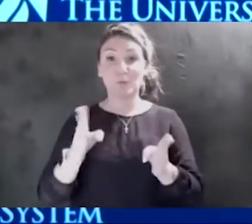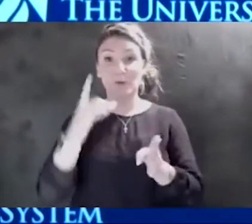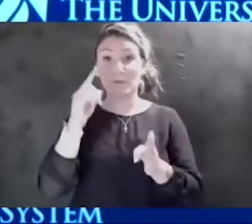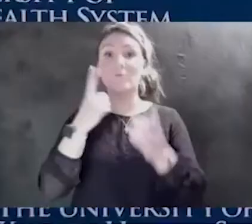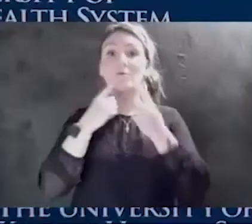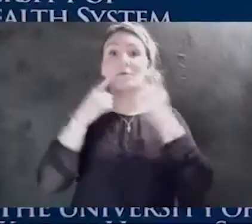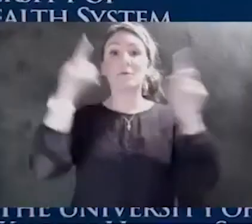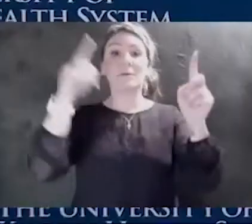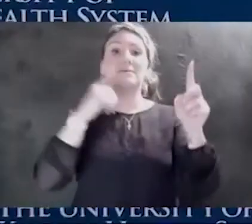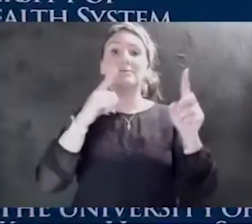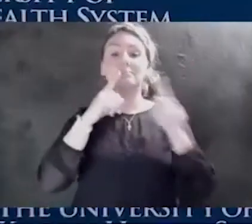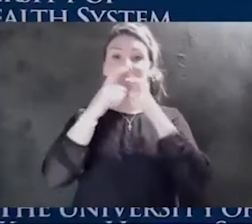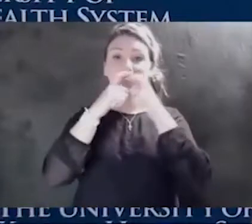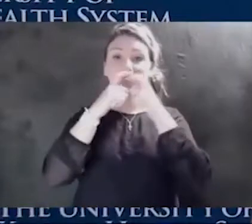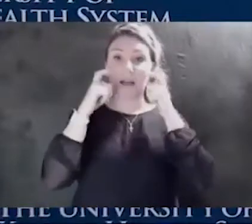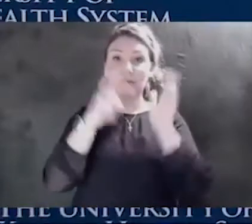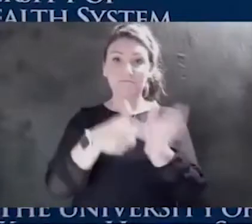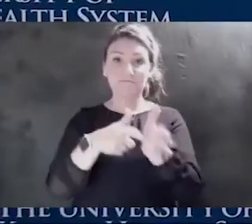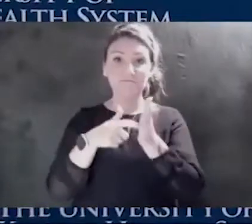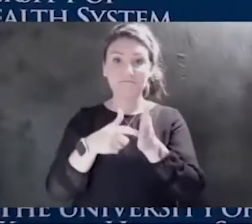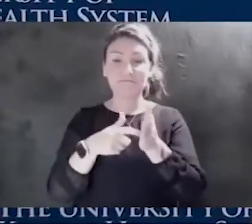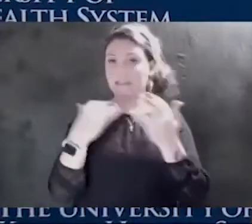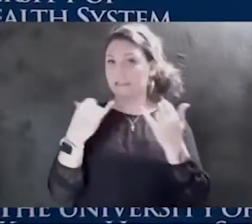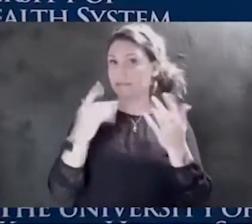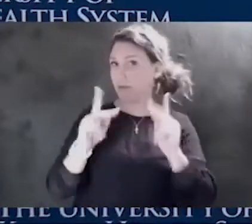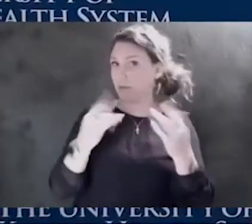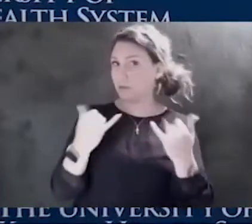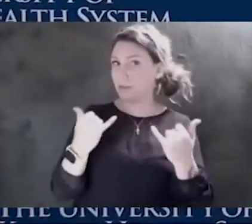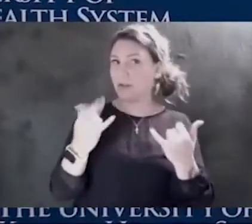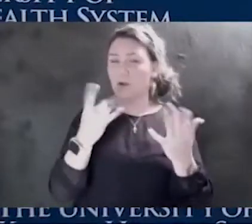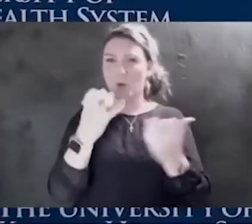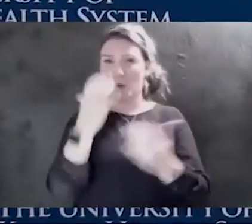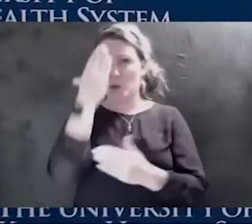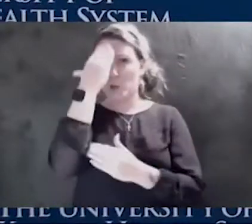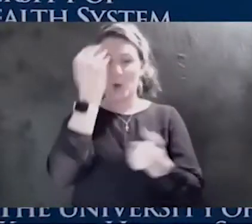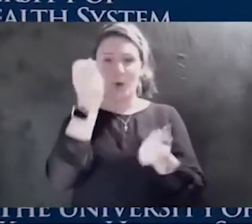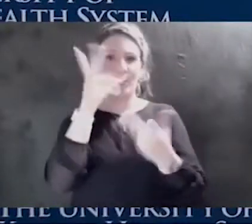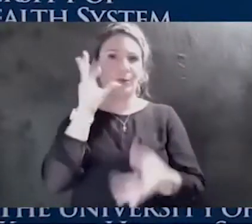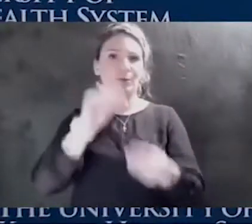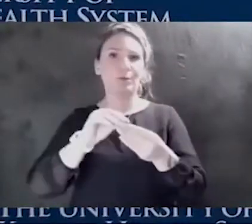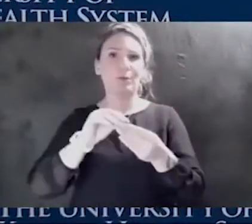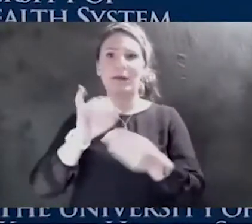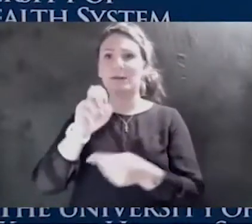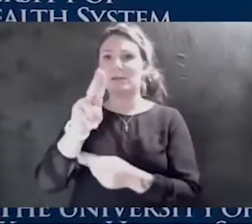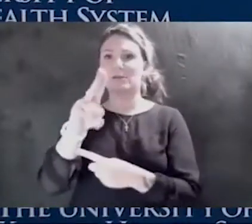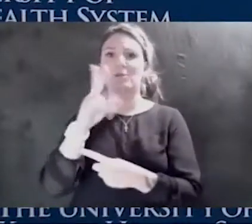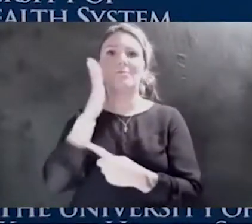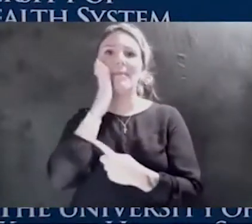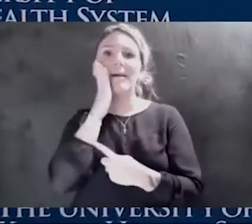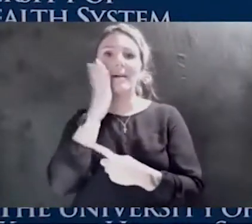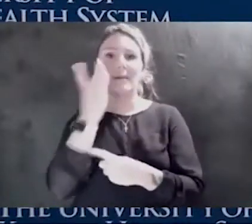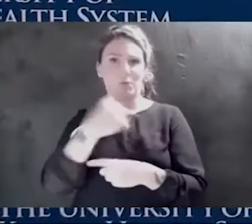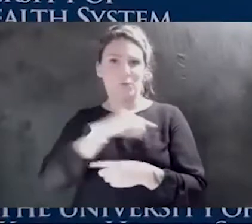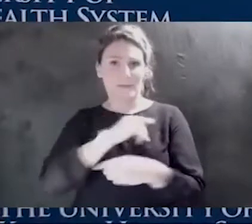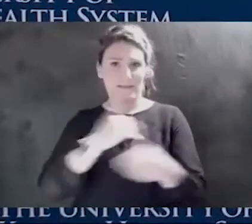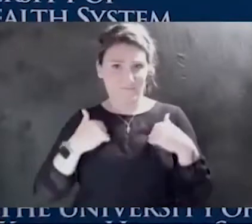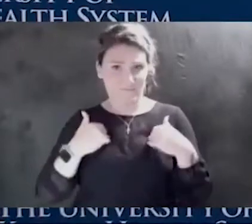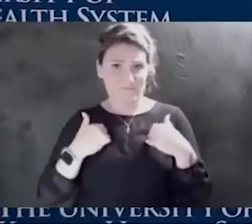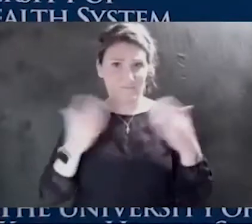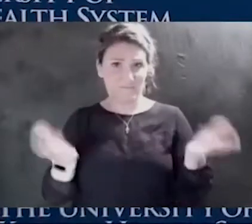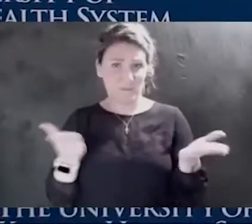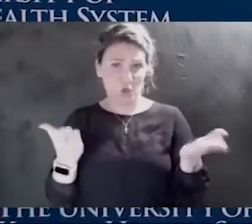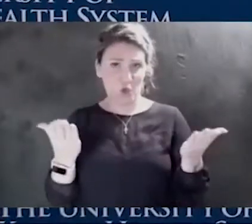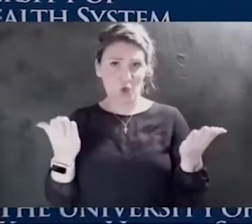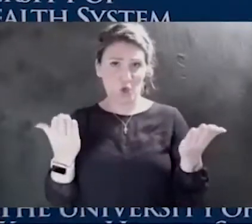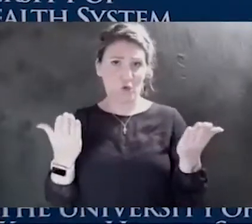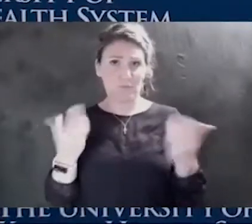mandate for vaccinated people today. They want to know, how many total ICU beds do we have here at the health system, and do we know